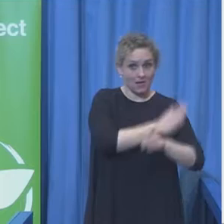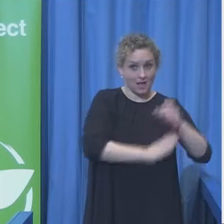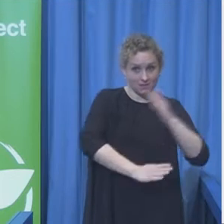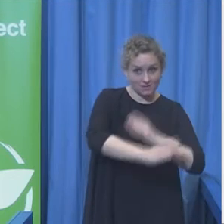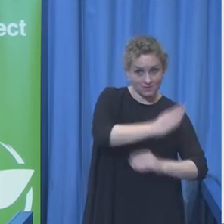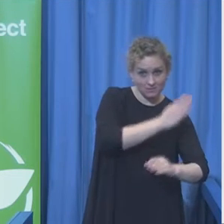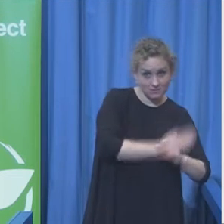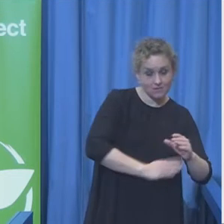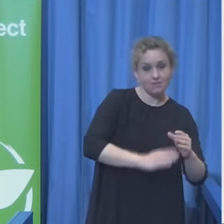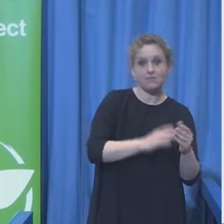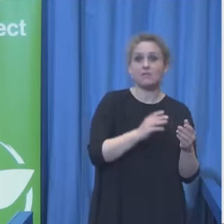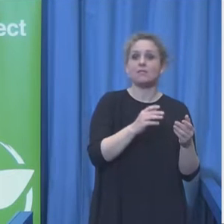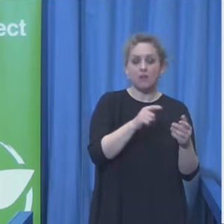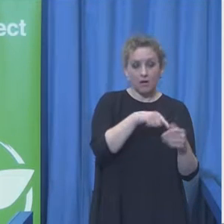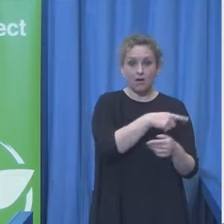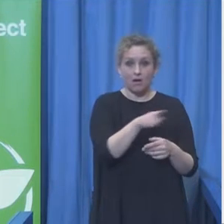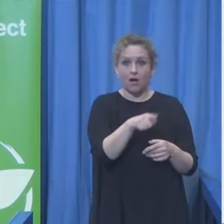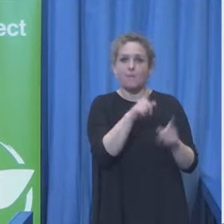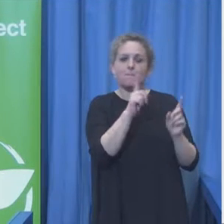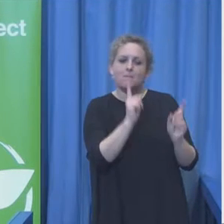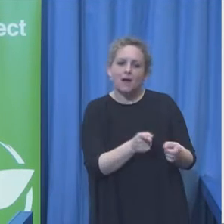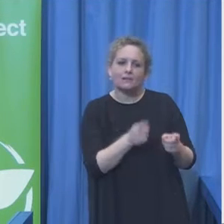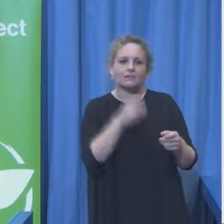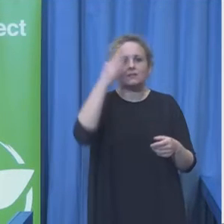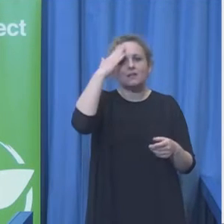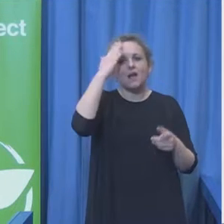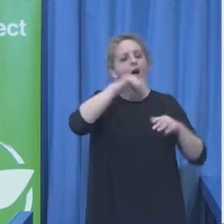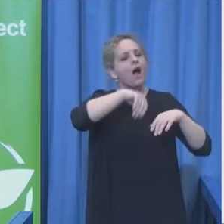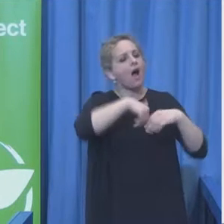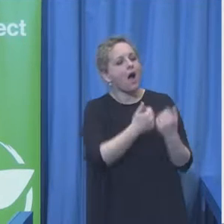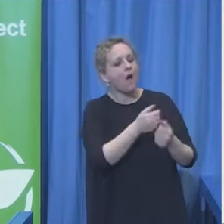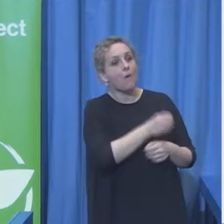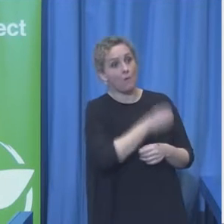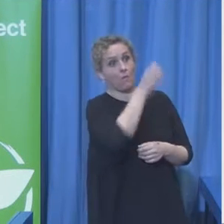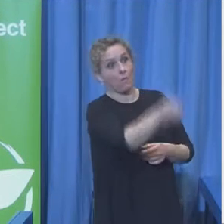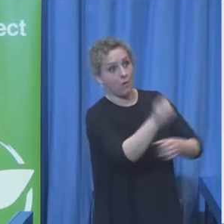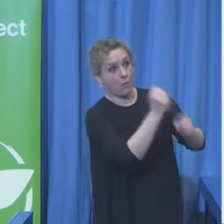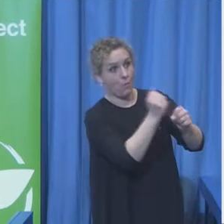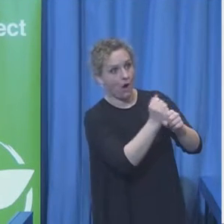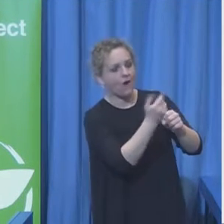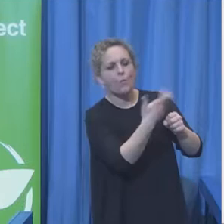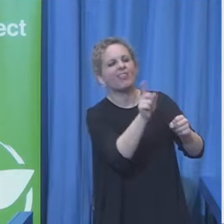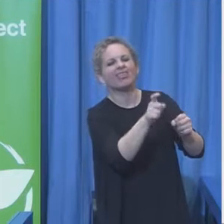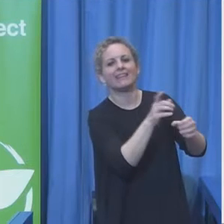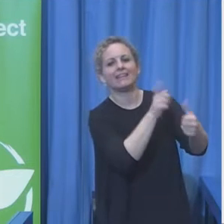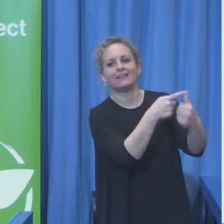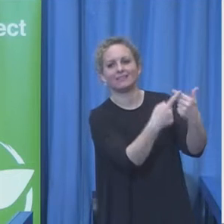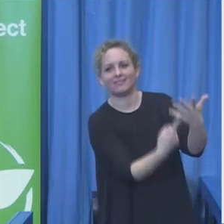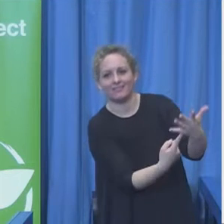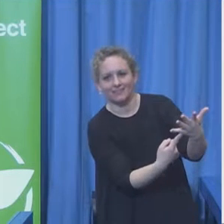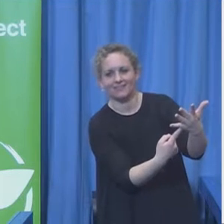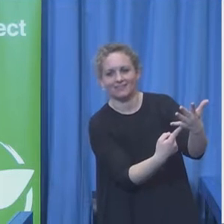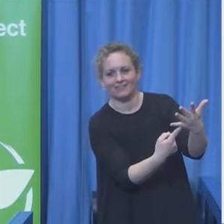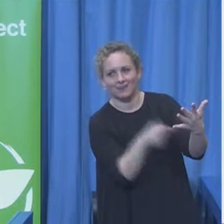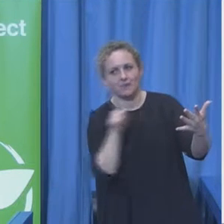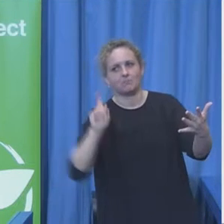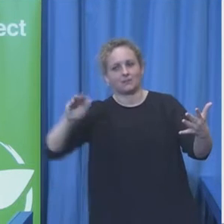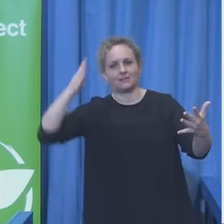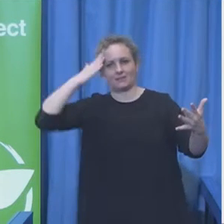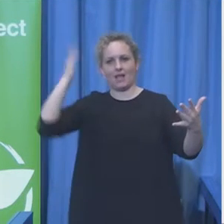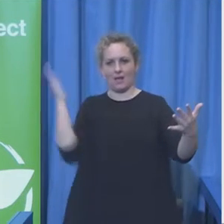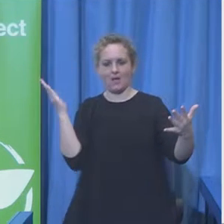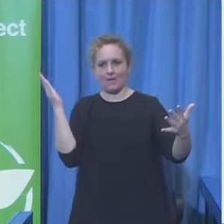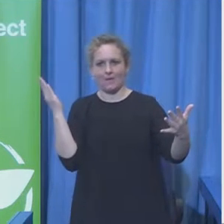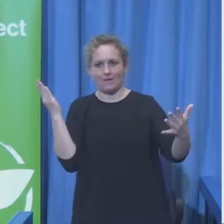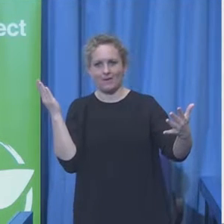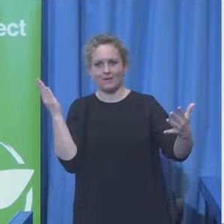seeking the employment. In the U.S., we tend to sometimes do things very slowly for change, and we